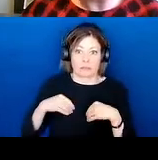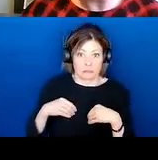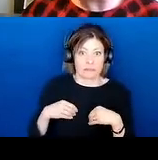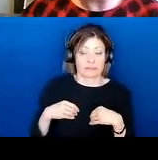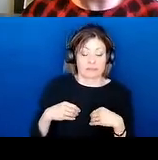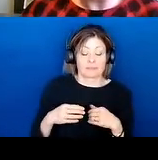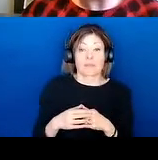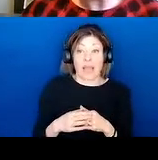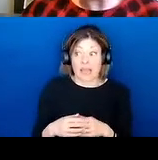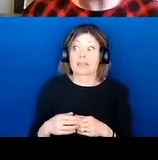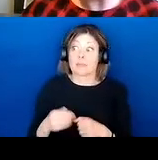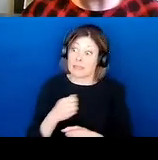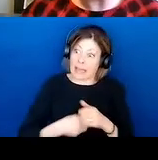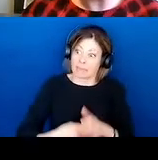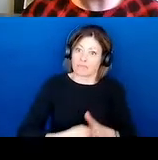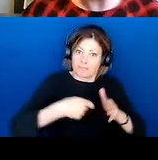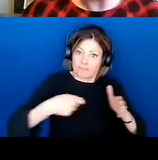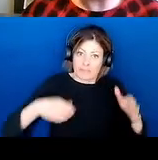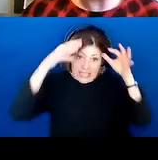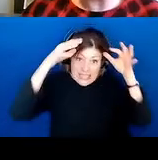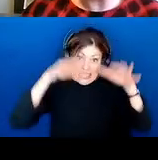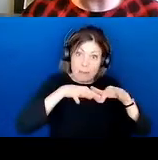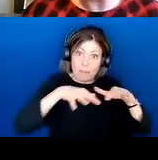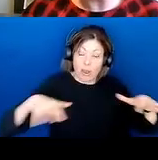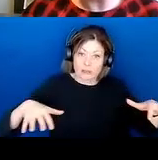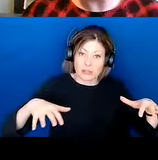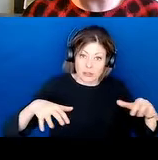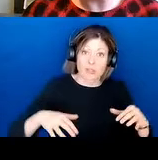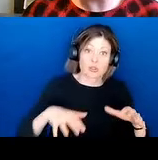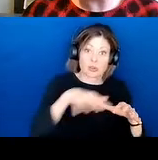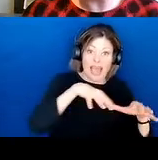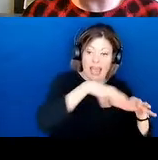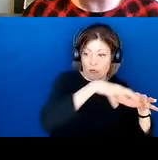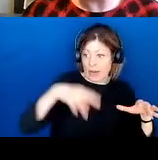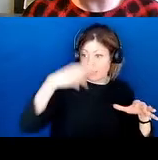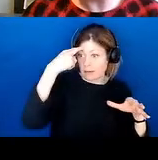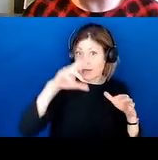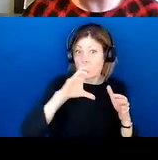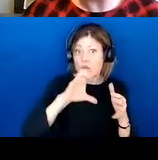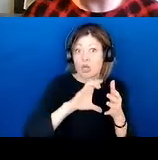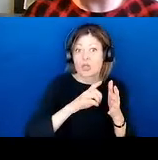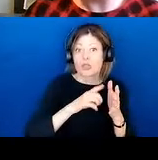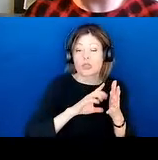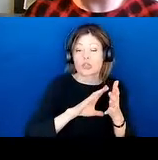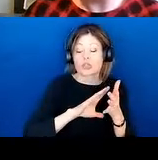park, the Chase stretching from Hampton Court to Wisley.